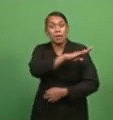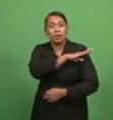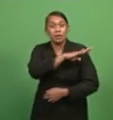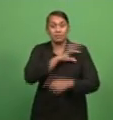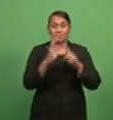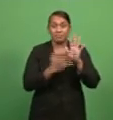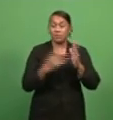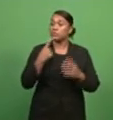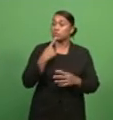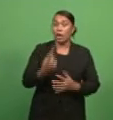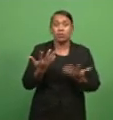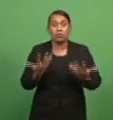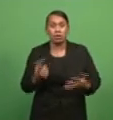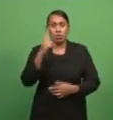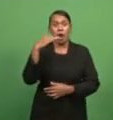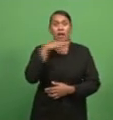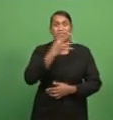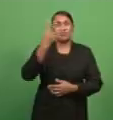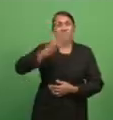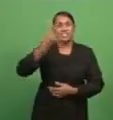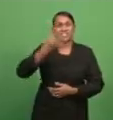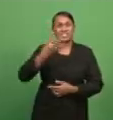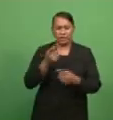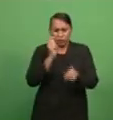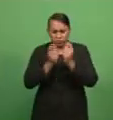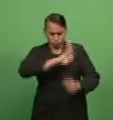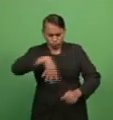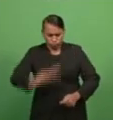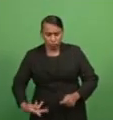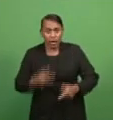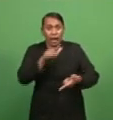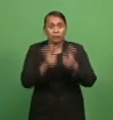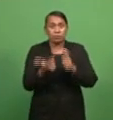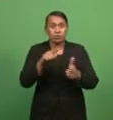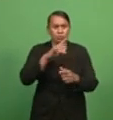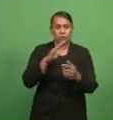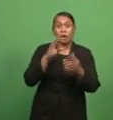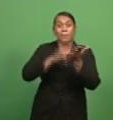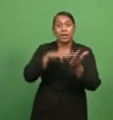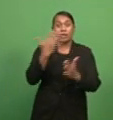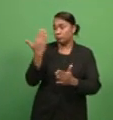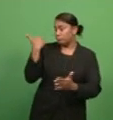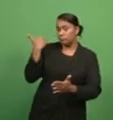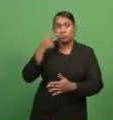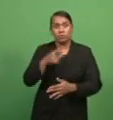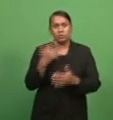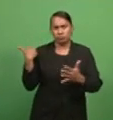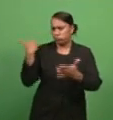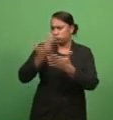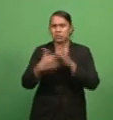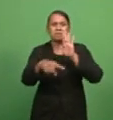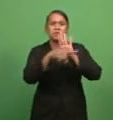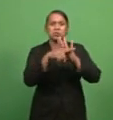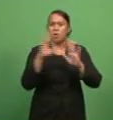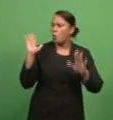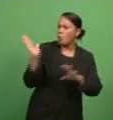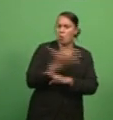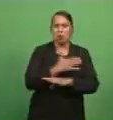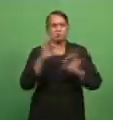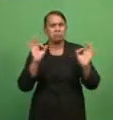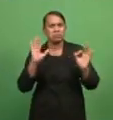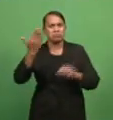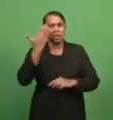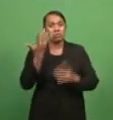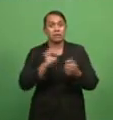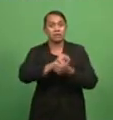says 114 samples have been tested since Monday and all have returned negative. Bainimarama says 10 of the